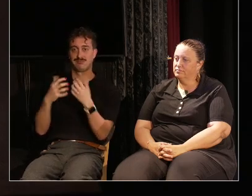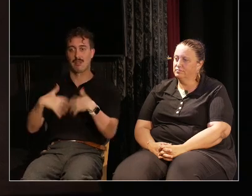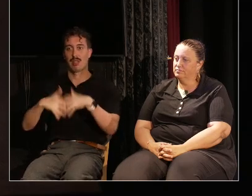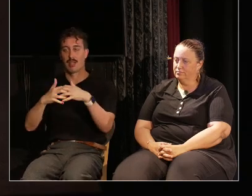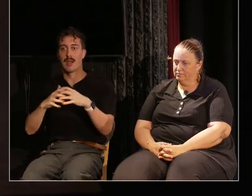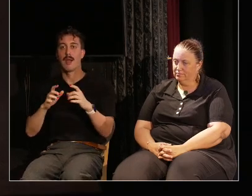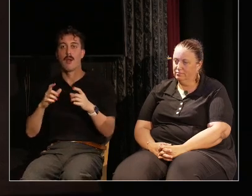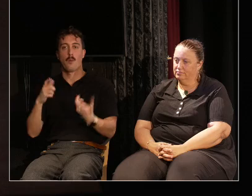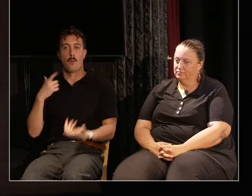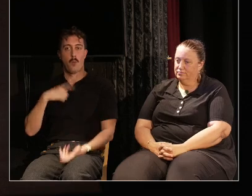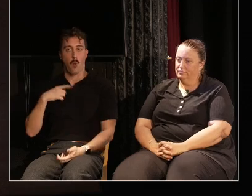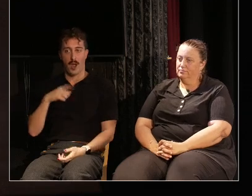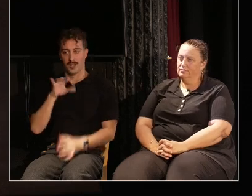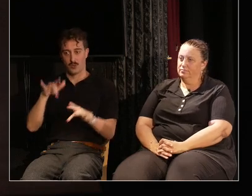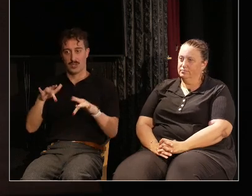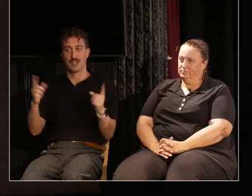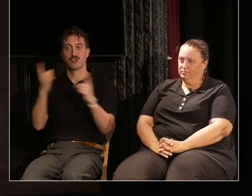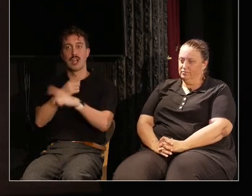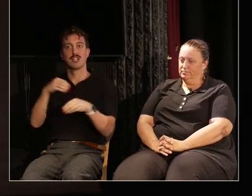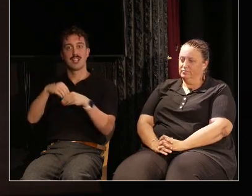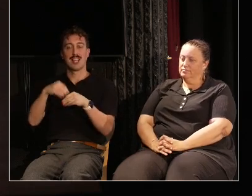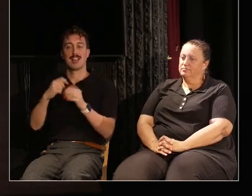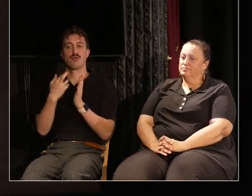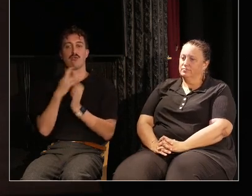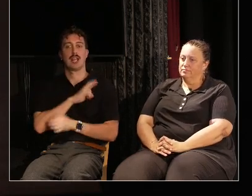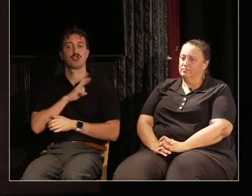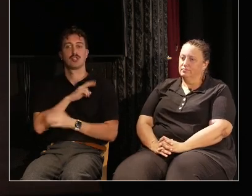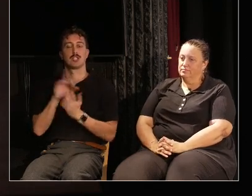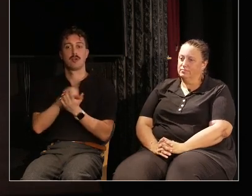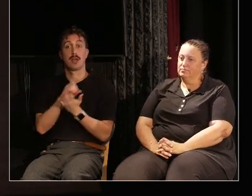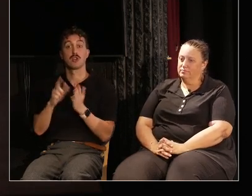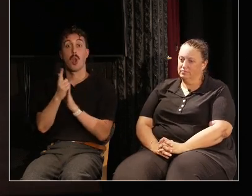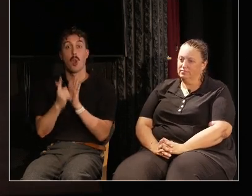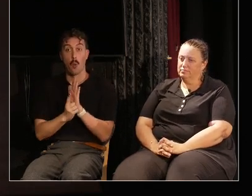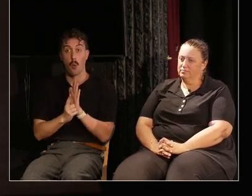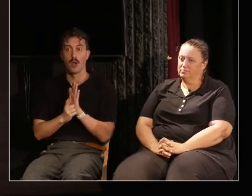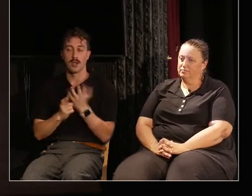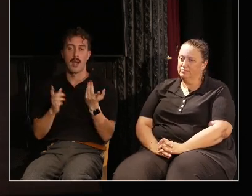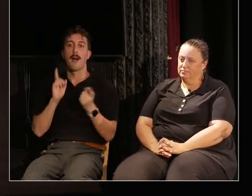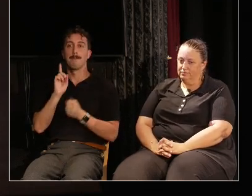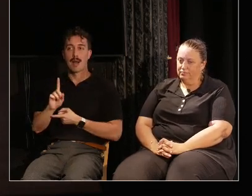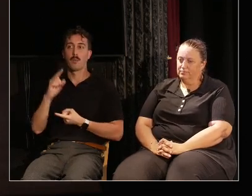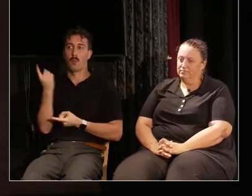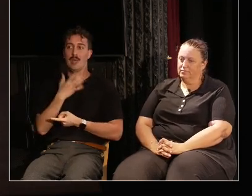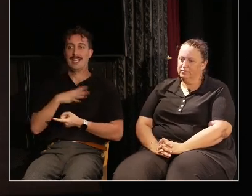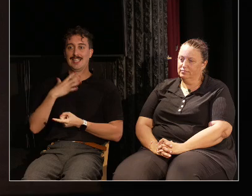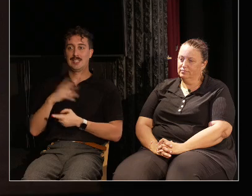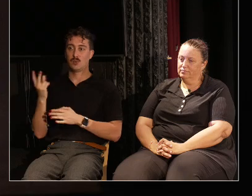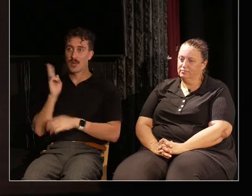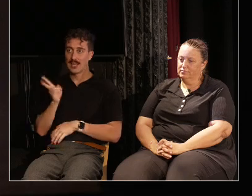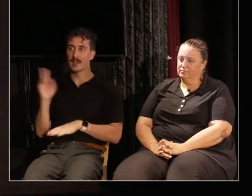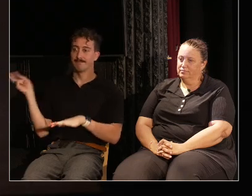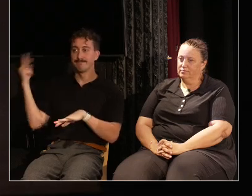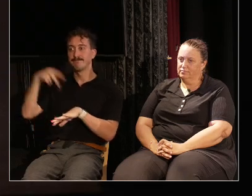terms of, why we don't have those changes in the religious discrimination law. But what we need to do is to continue to stand up and speak